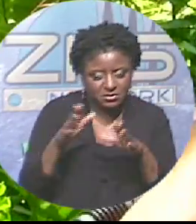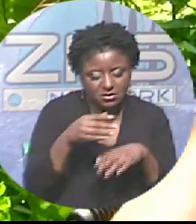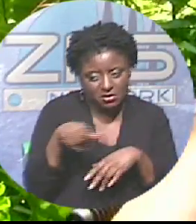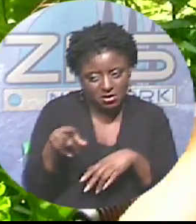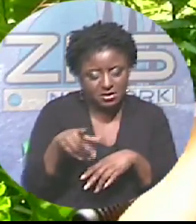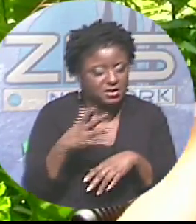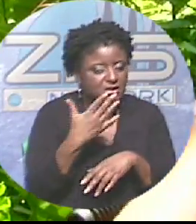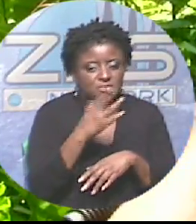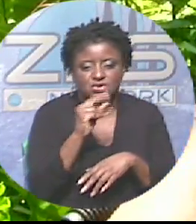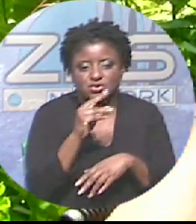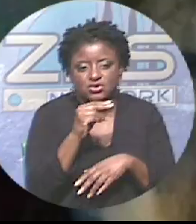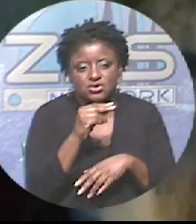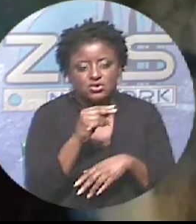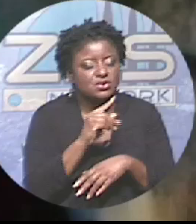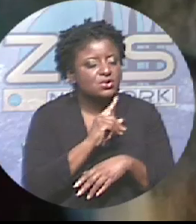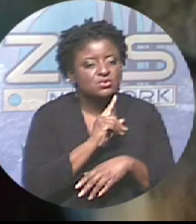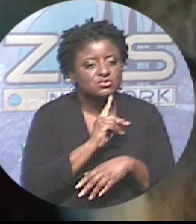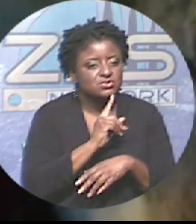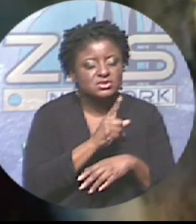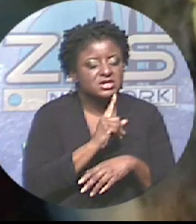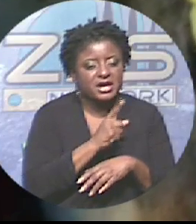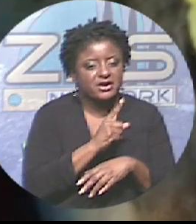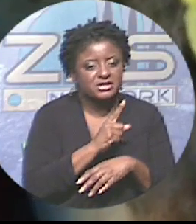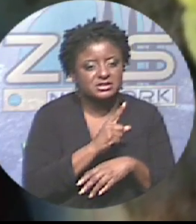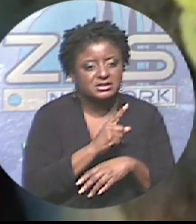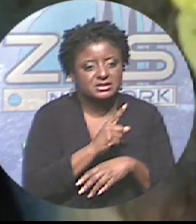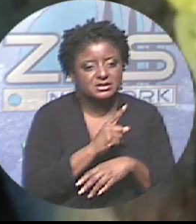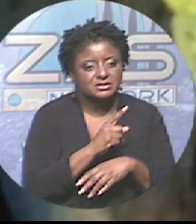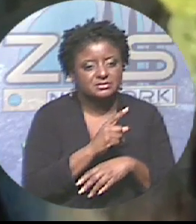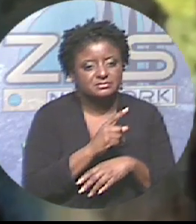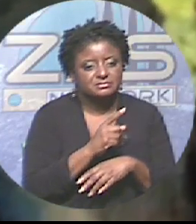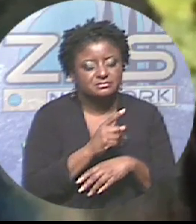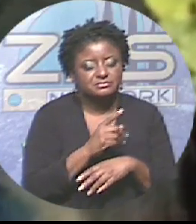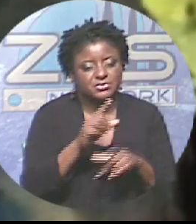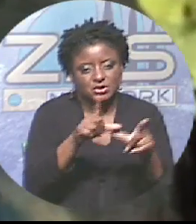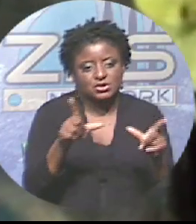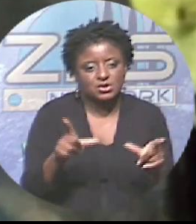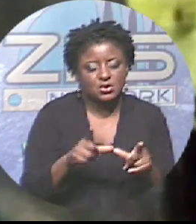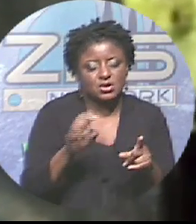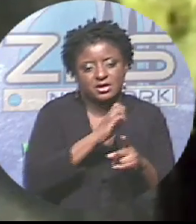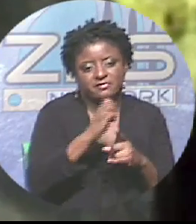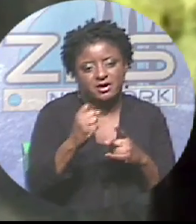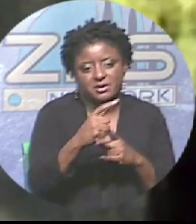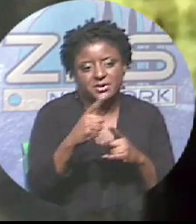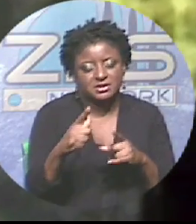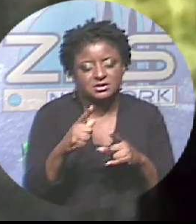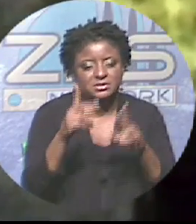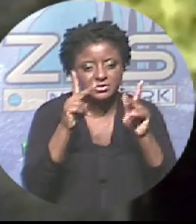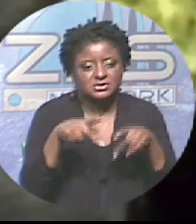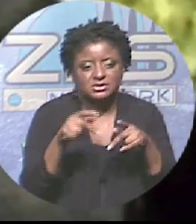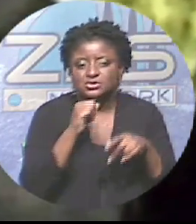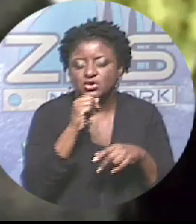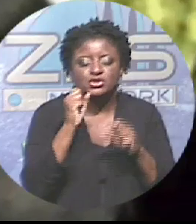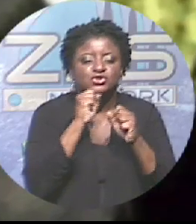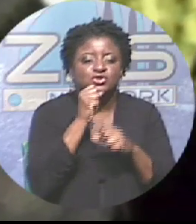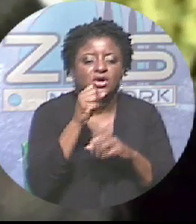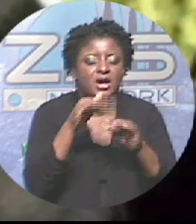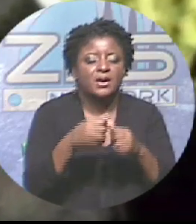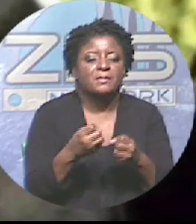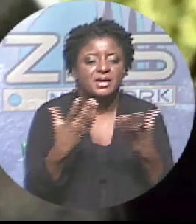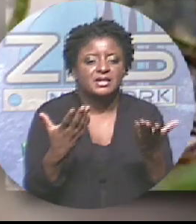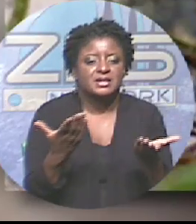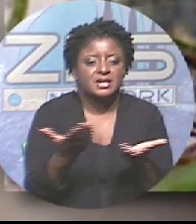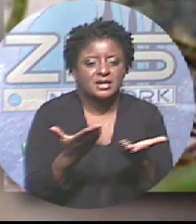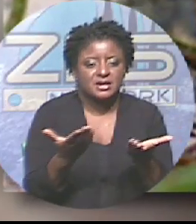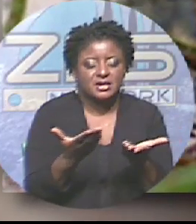guarantee because they may still be there. Bullard says local environmentalists are still unsure how many cane toads are here, but photos suggest that